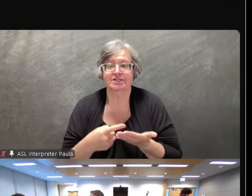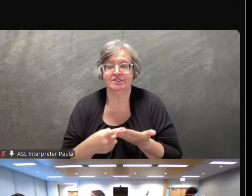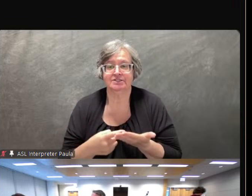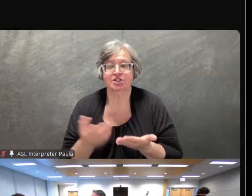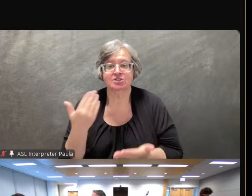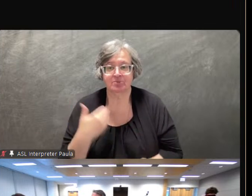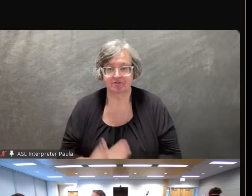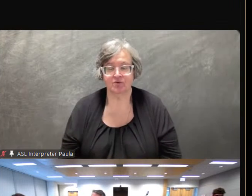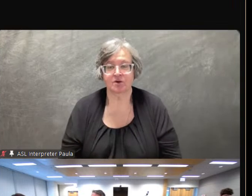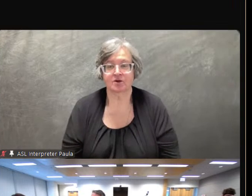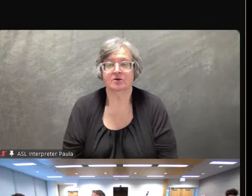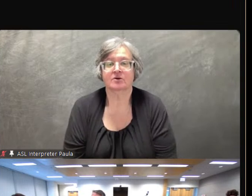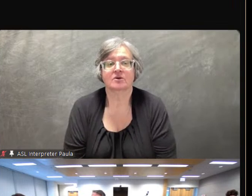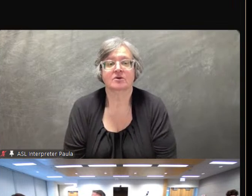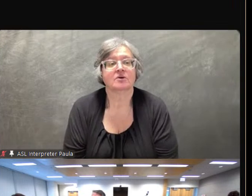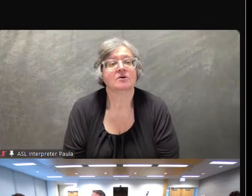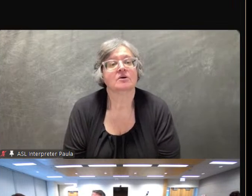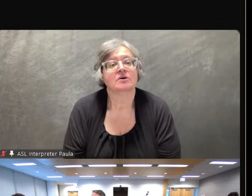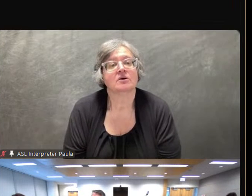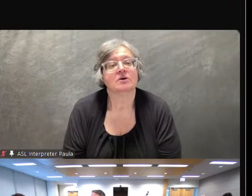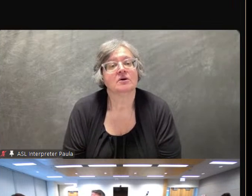earlier.